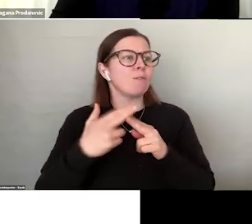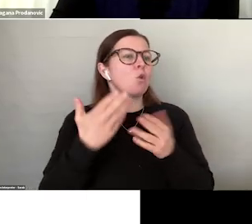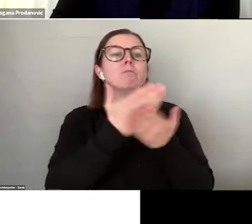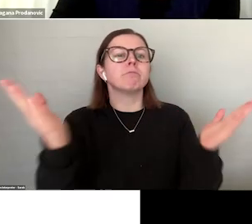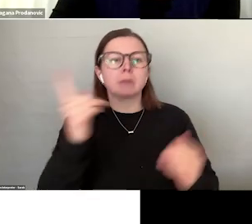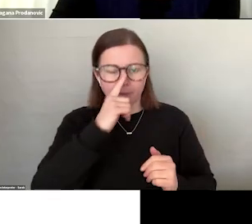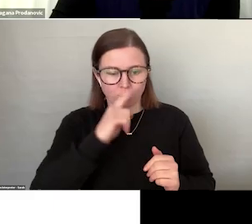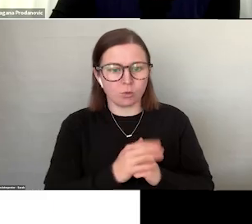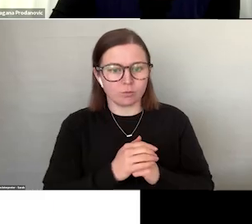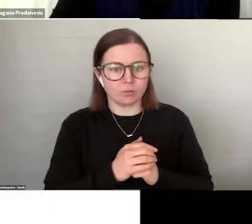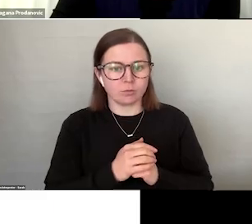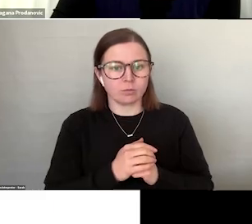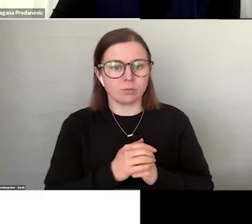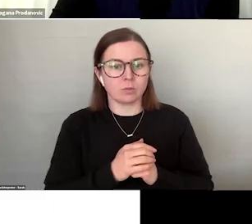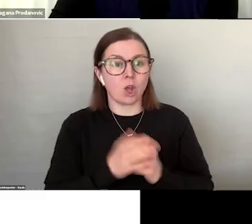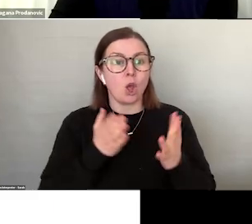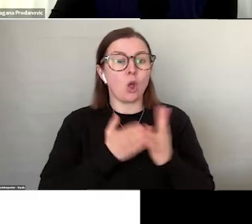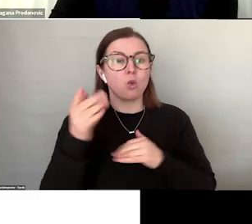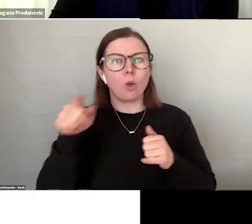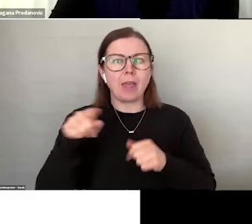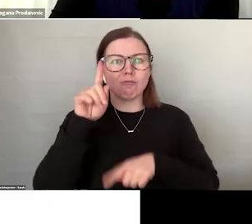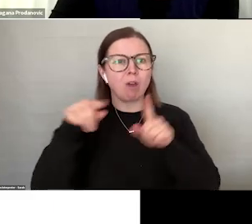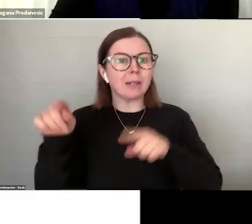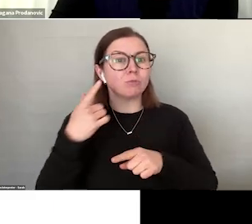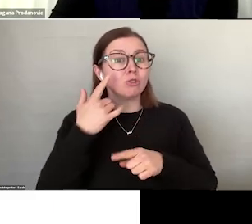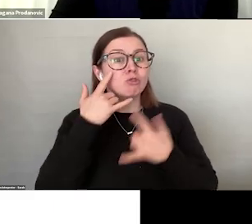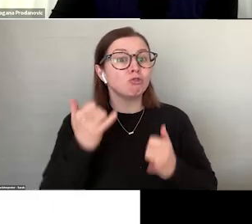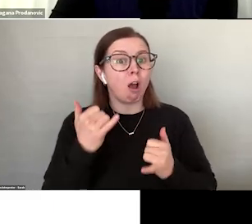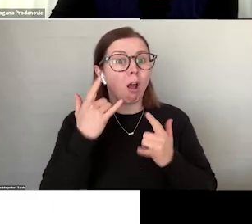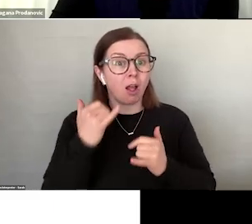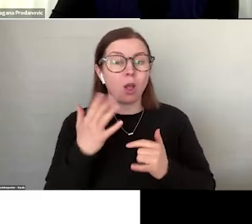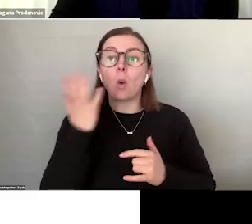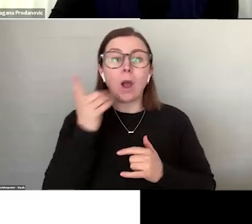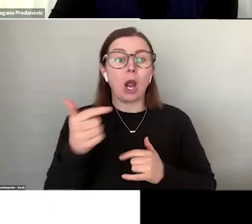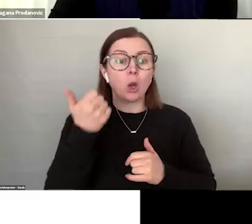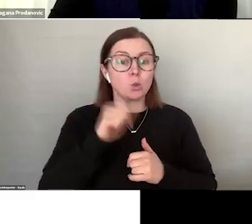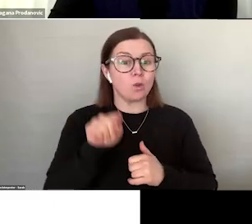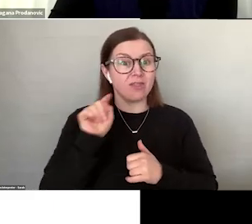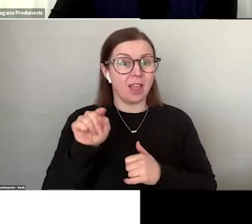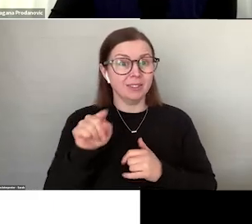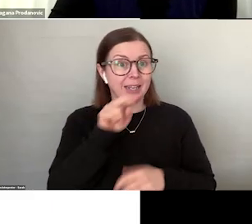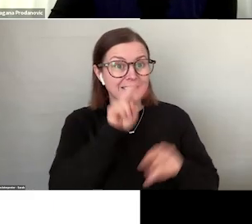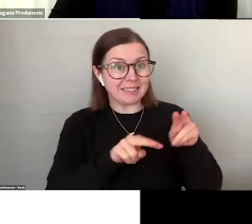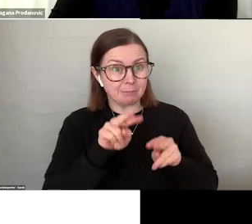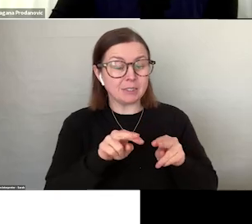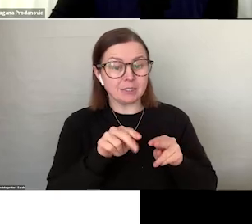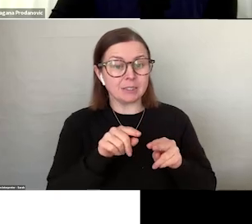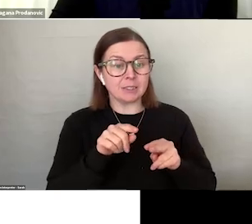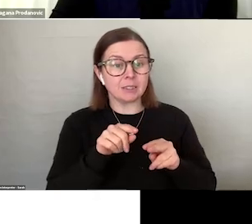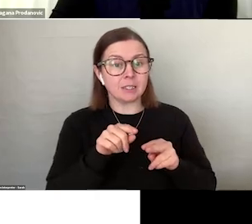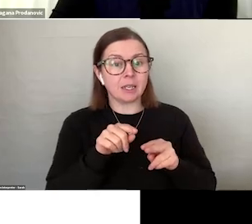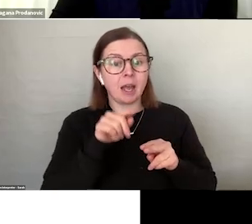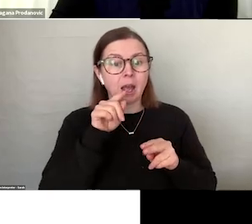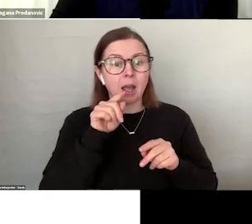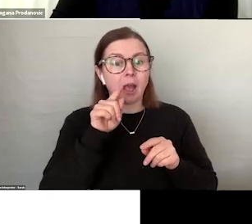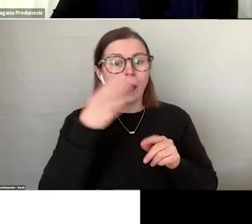found 3 randomized control trials that when the CHAP assessment was being used, that it actually helped to